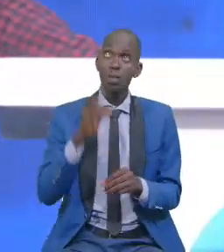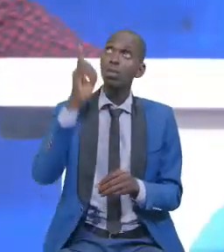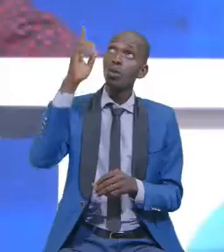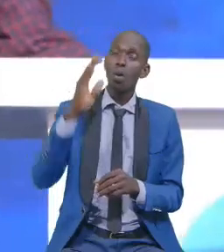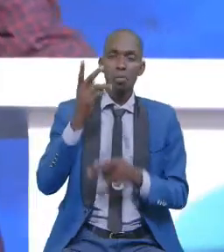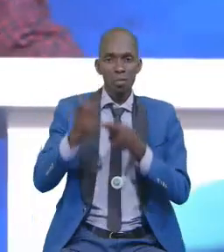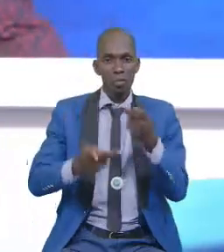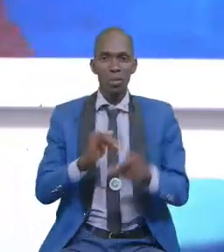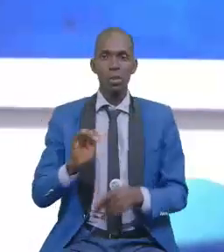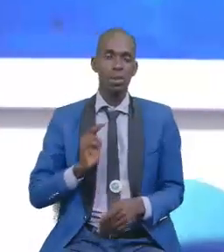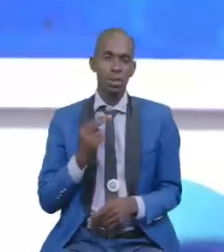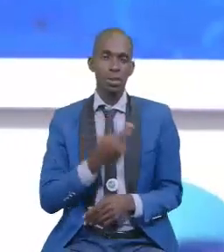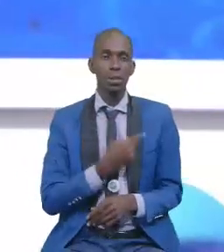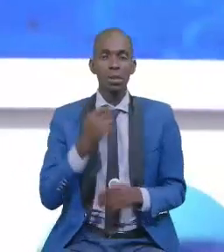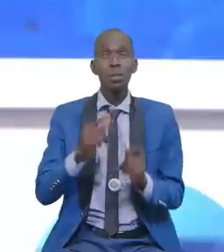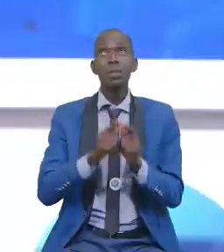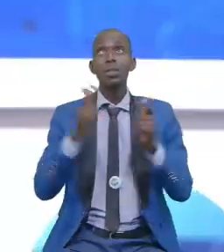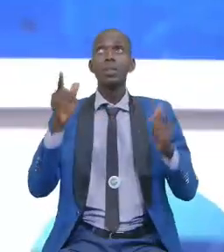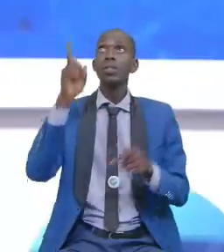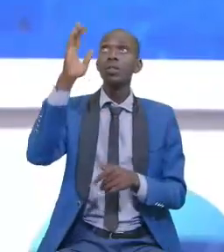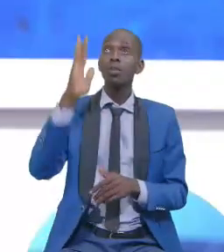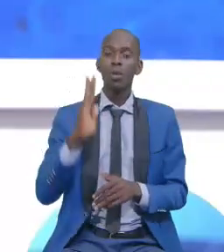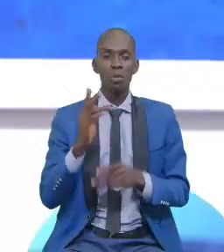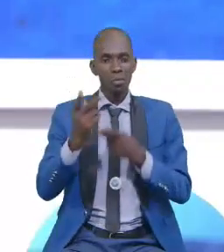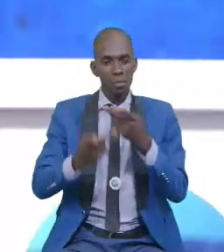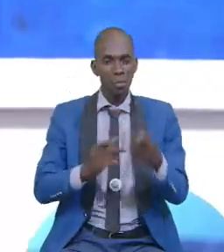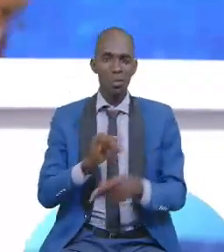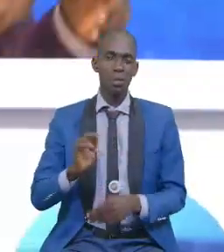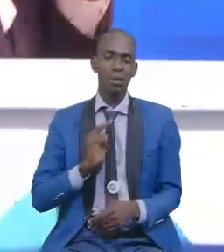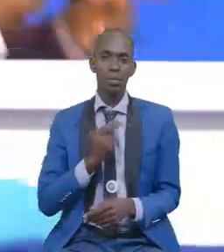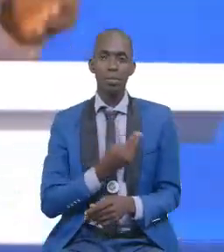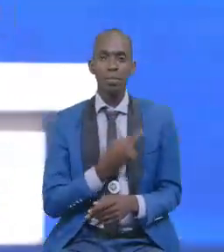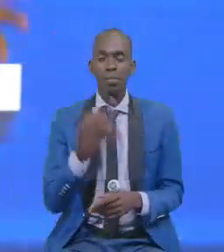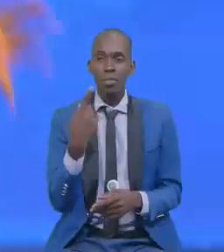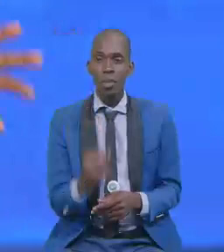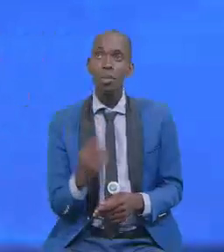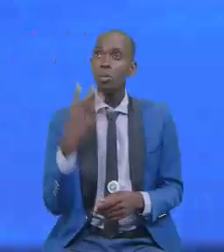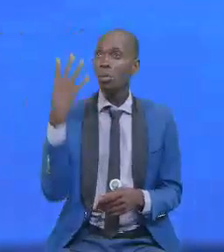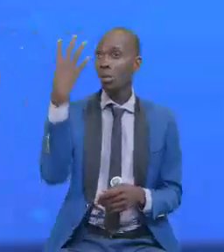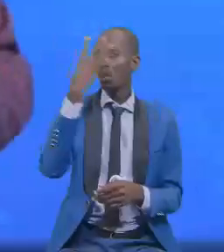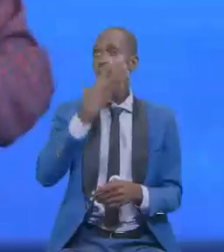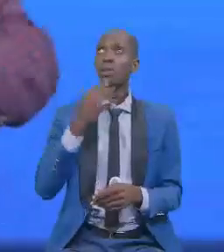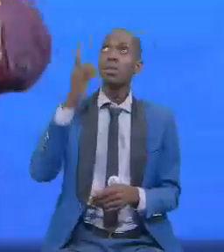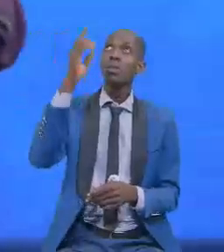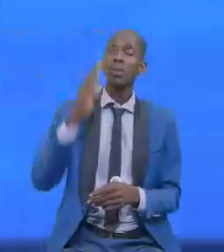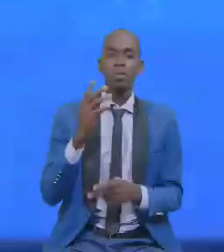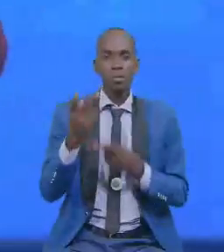The great God visiting us. The glorious God visiting